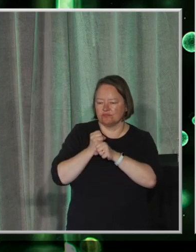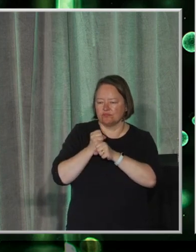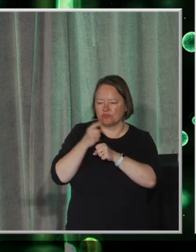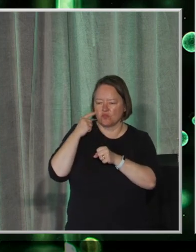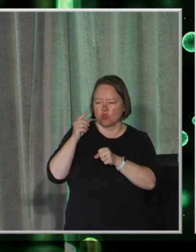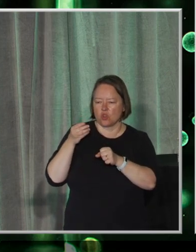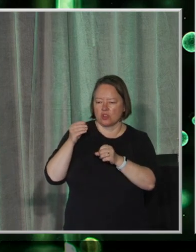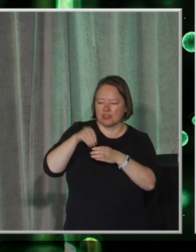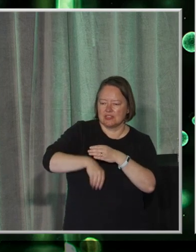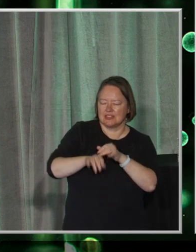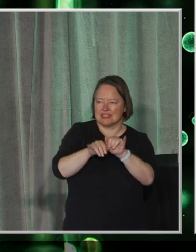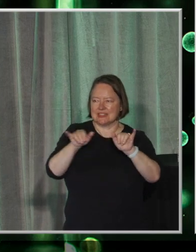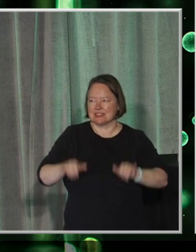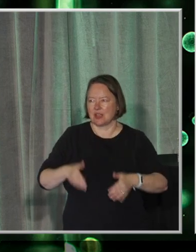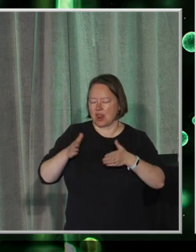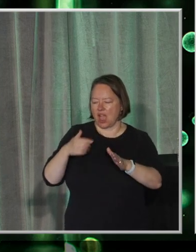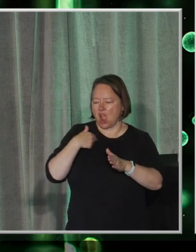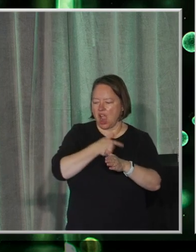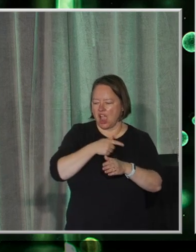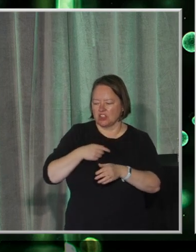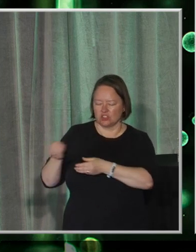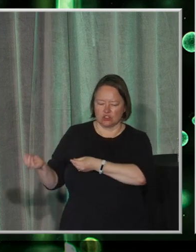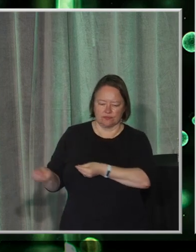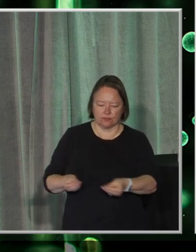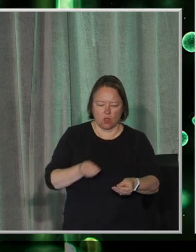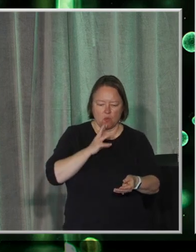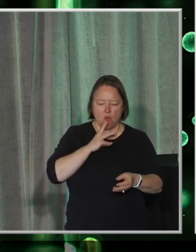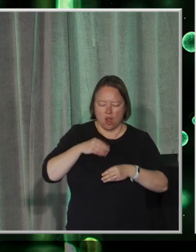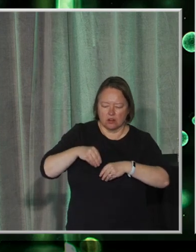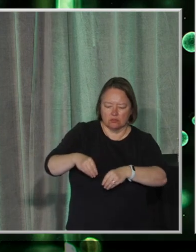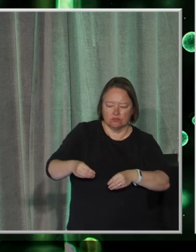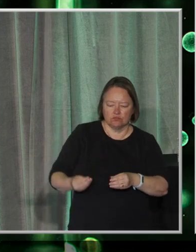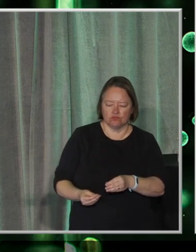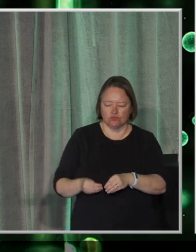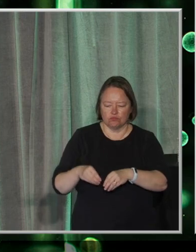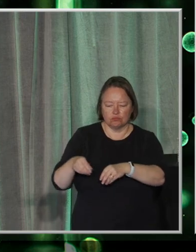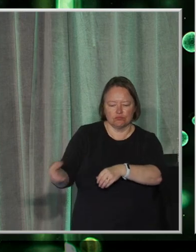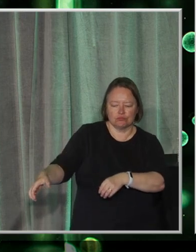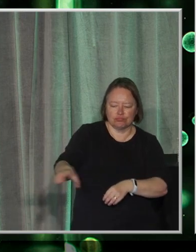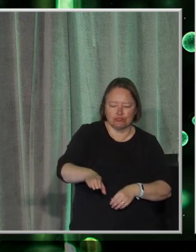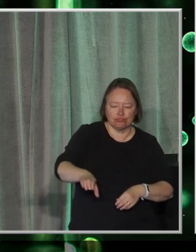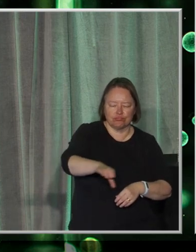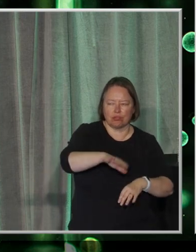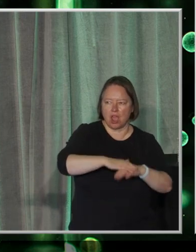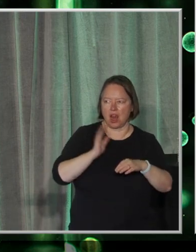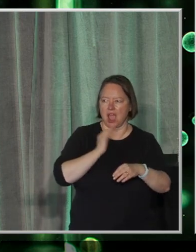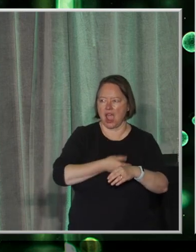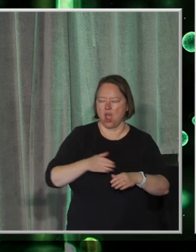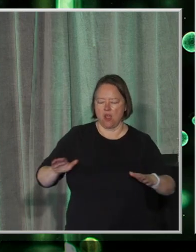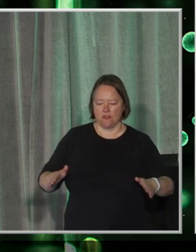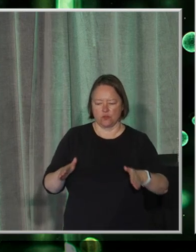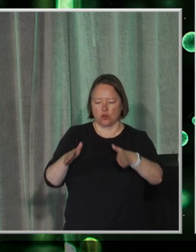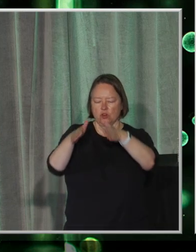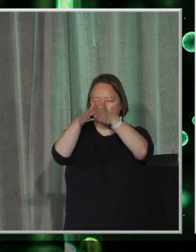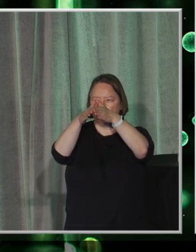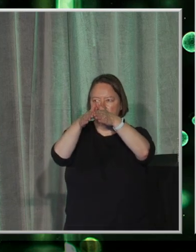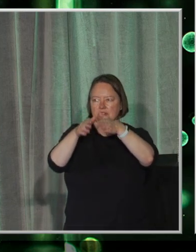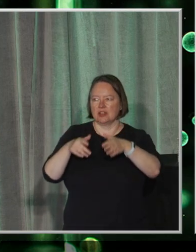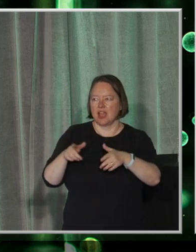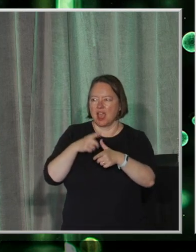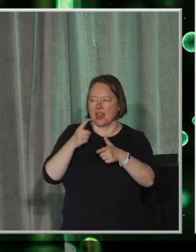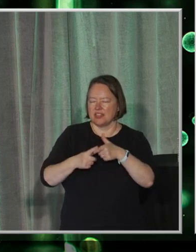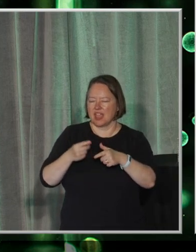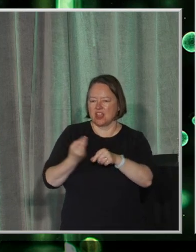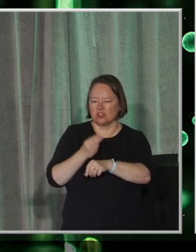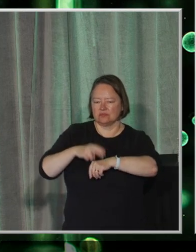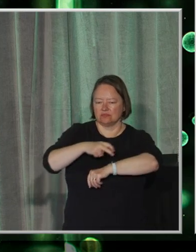system, hence allowing us to irrigate our plants within our vertical beds, hence using sustainable way to grow